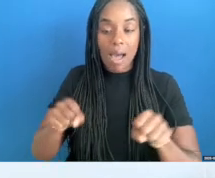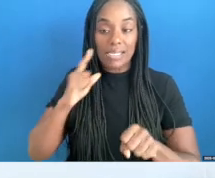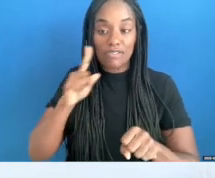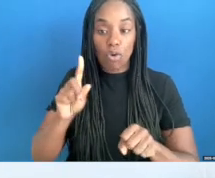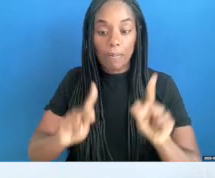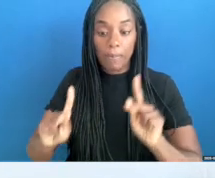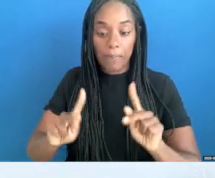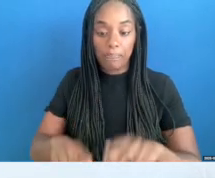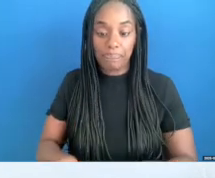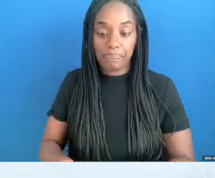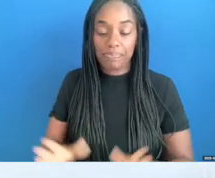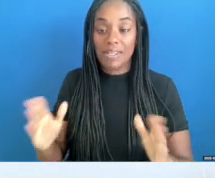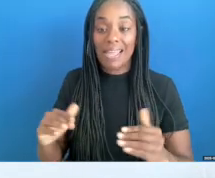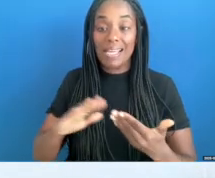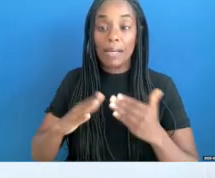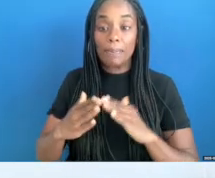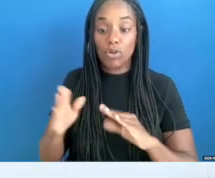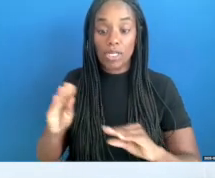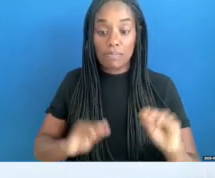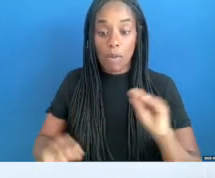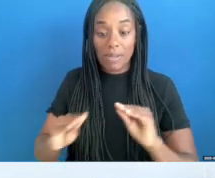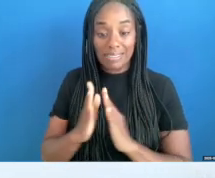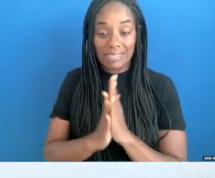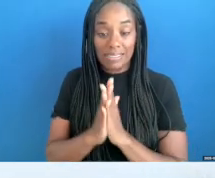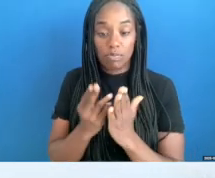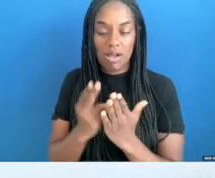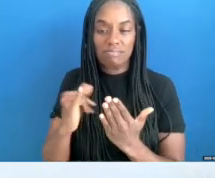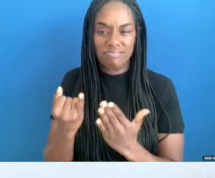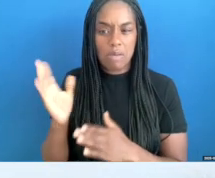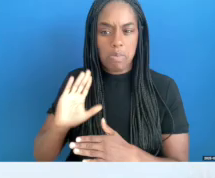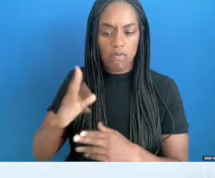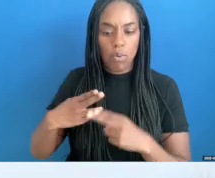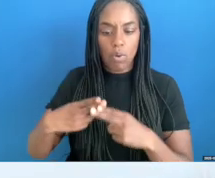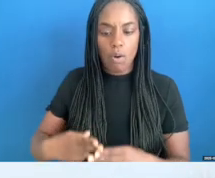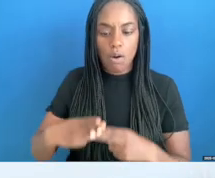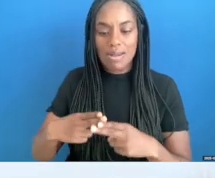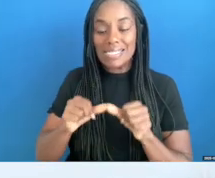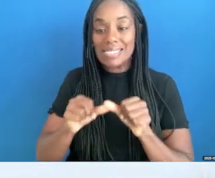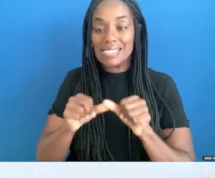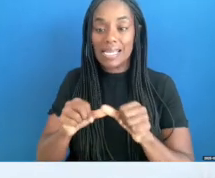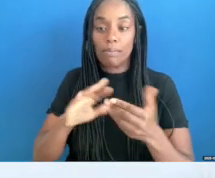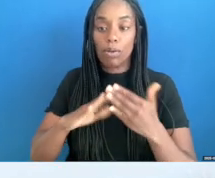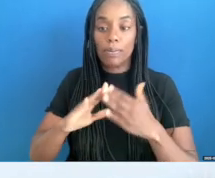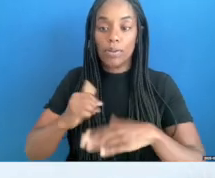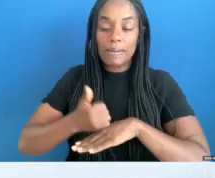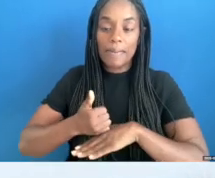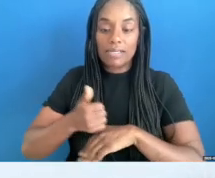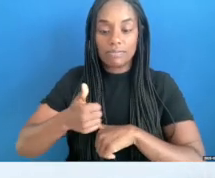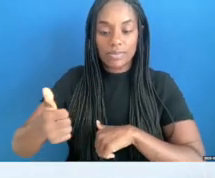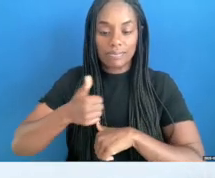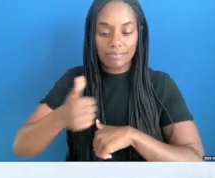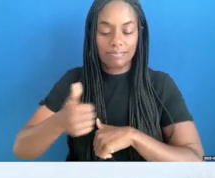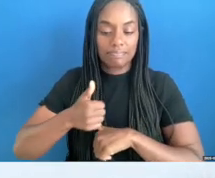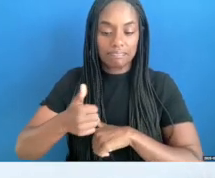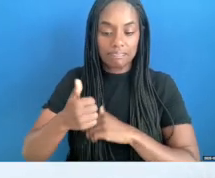incentive projects, we formally refer to these as the Sustainable Community-Based Transportation Equity